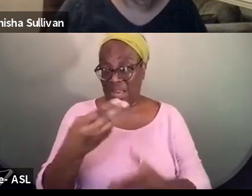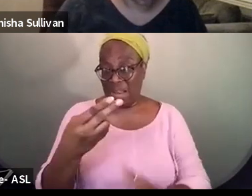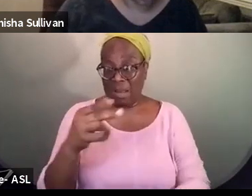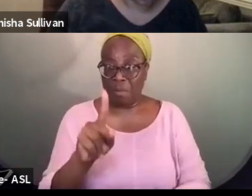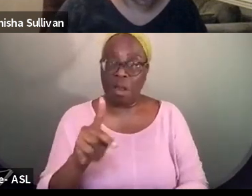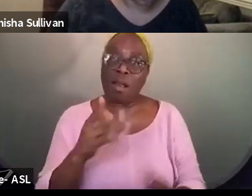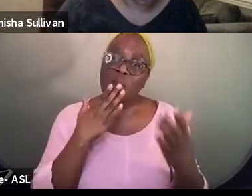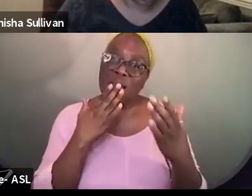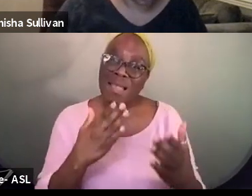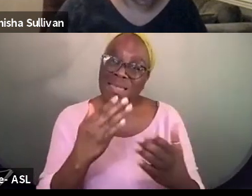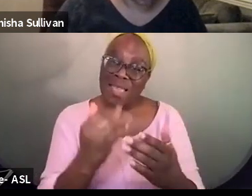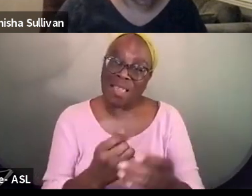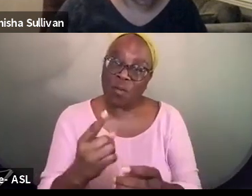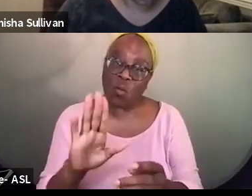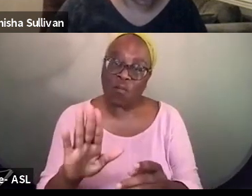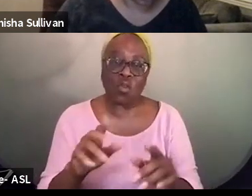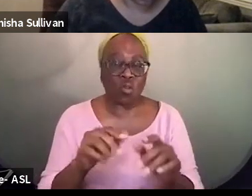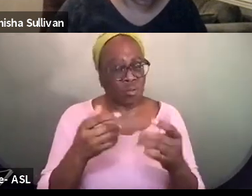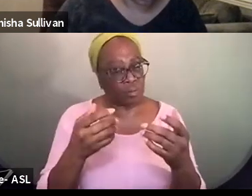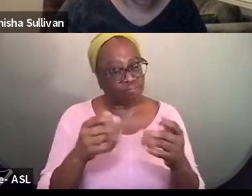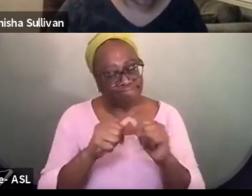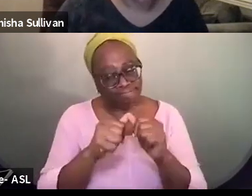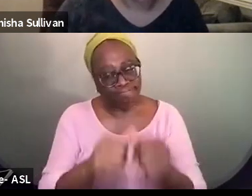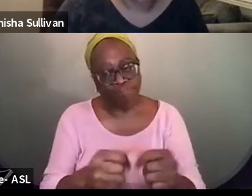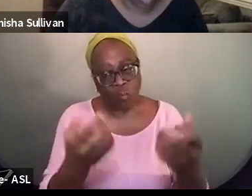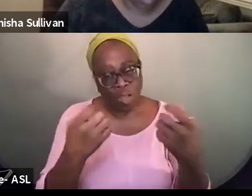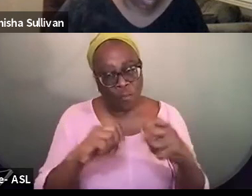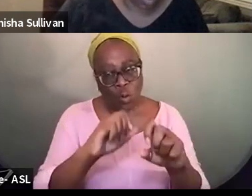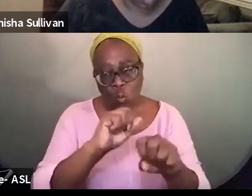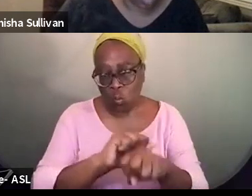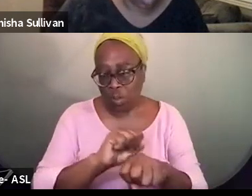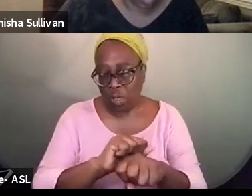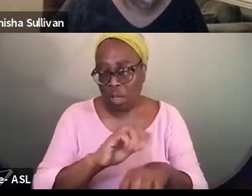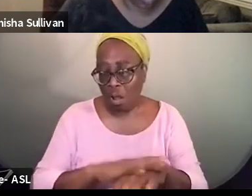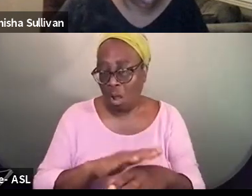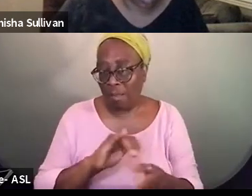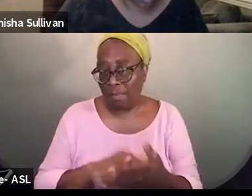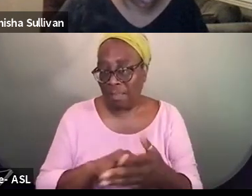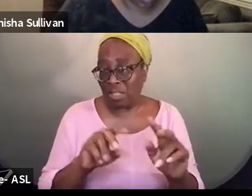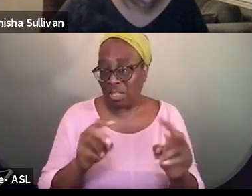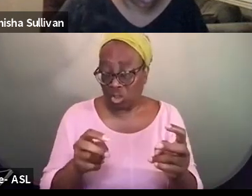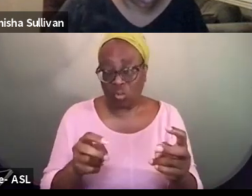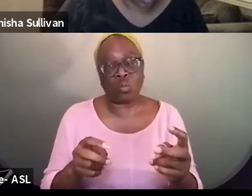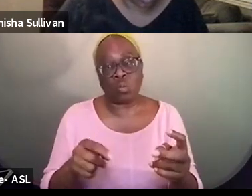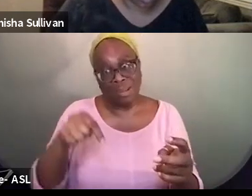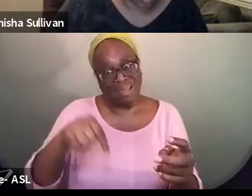like to thank everyone for the ongoing effort on working on this issue. This issue has gone